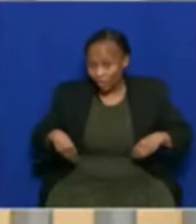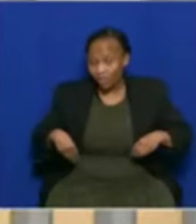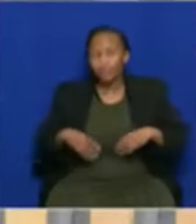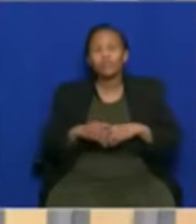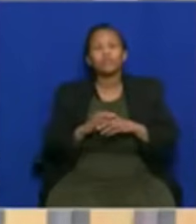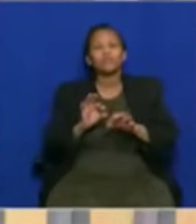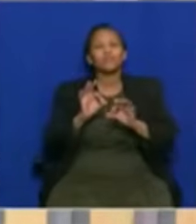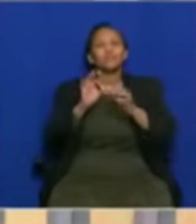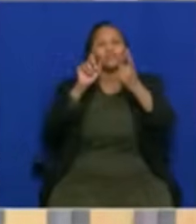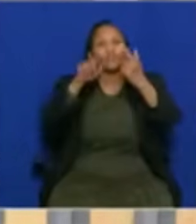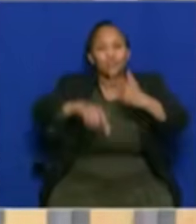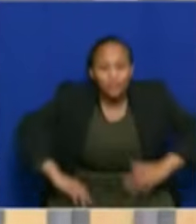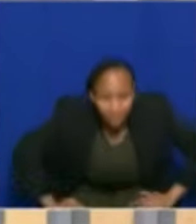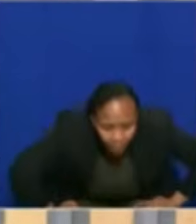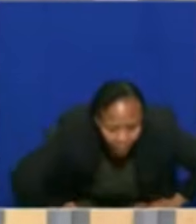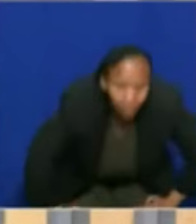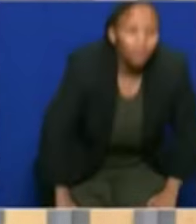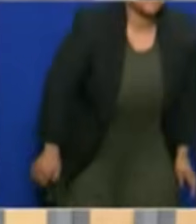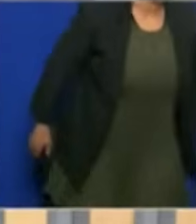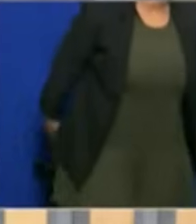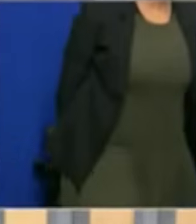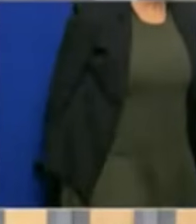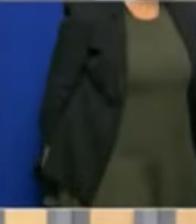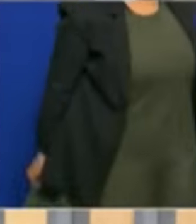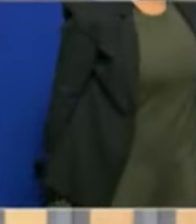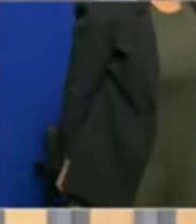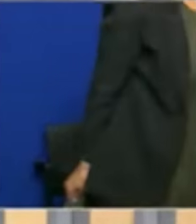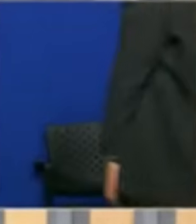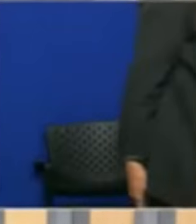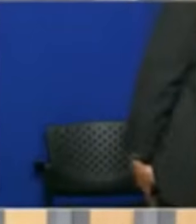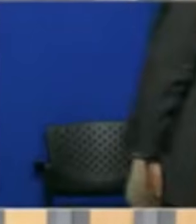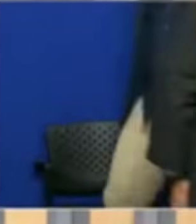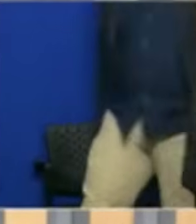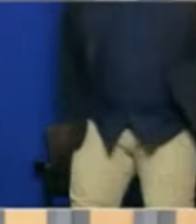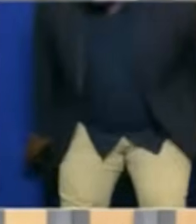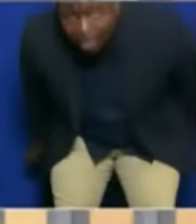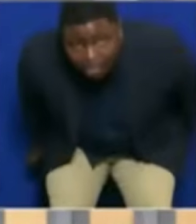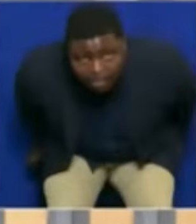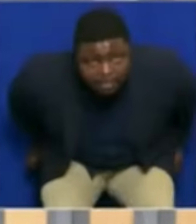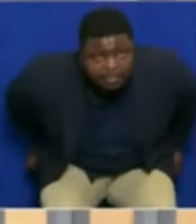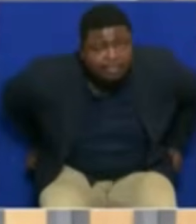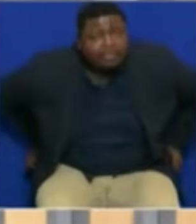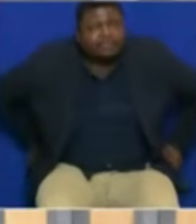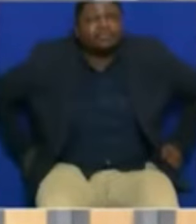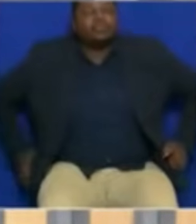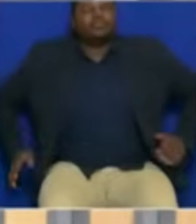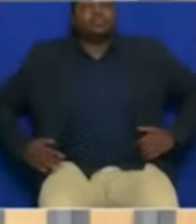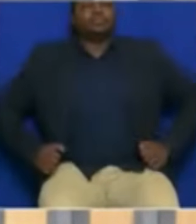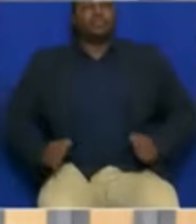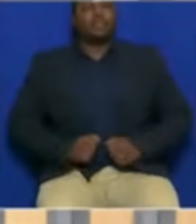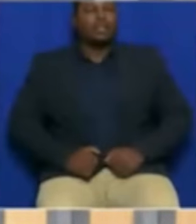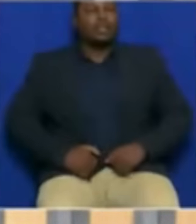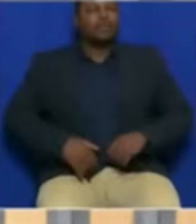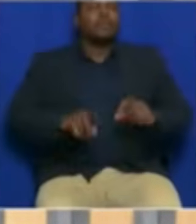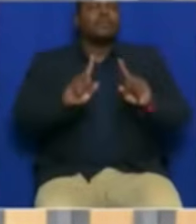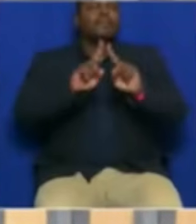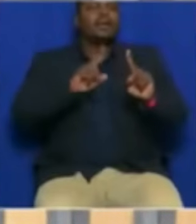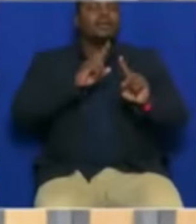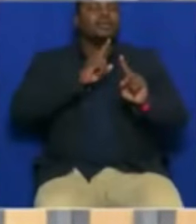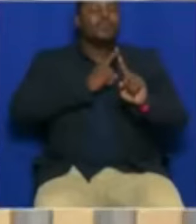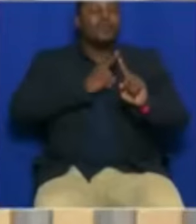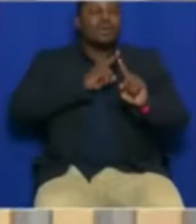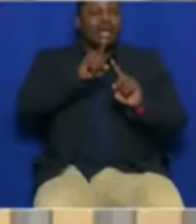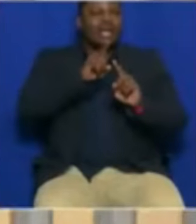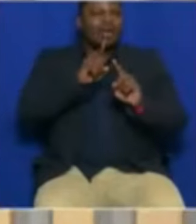you lumped his name with corruption charges. Can I correct myself, sir? Please. What I